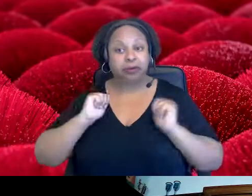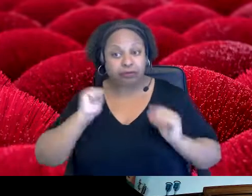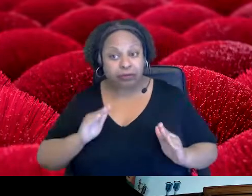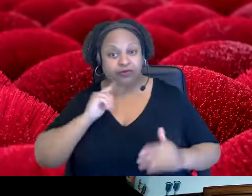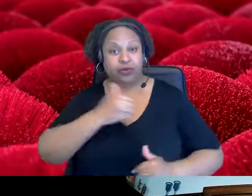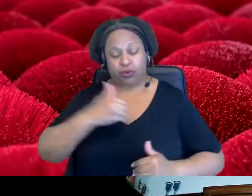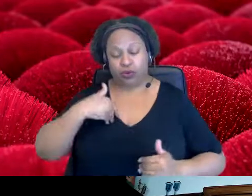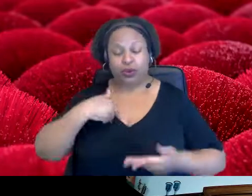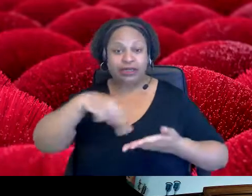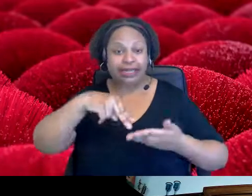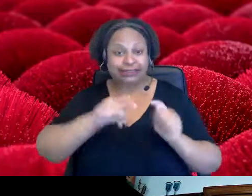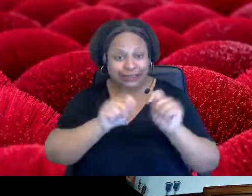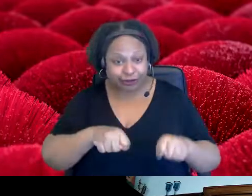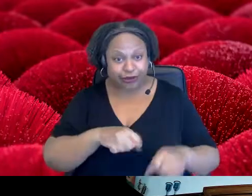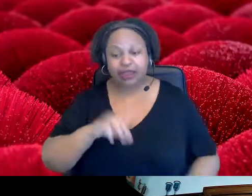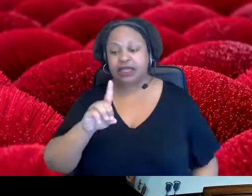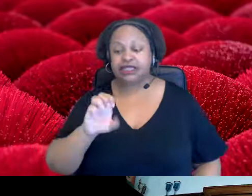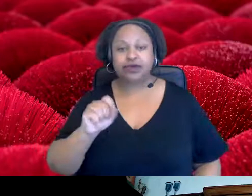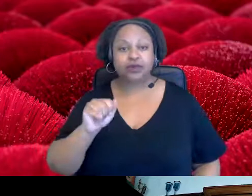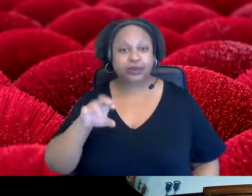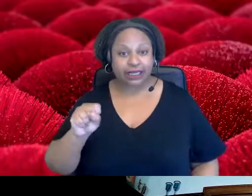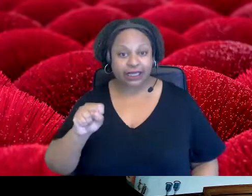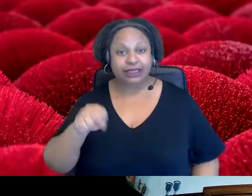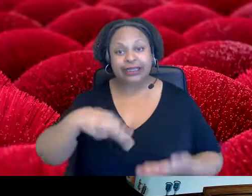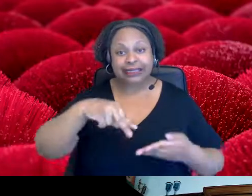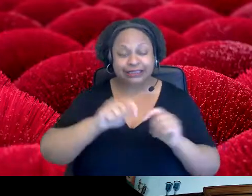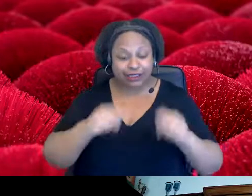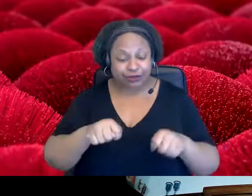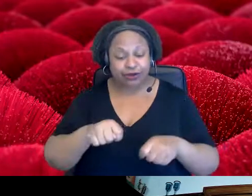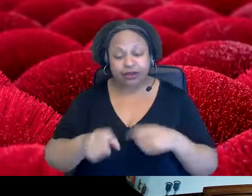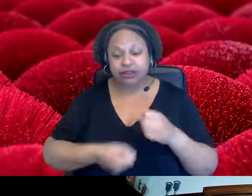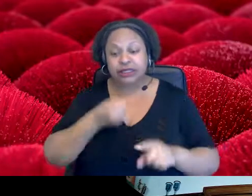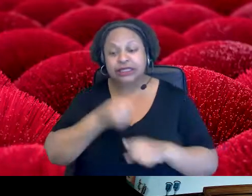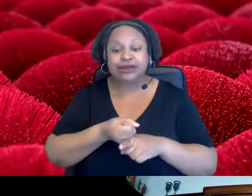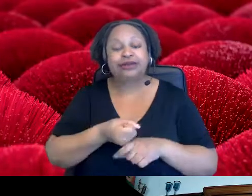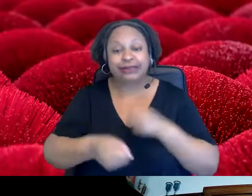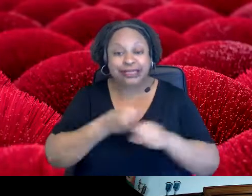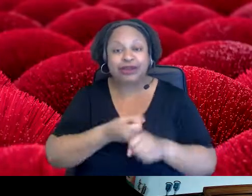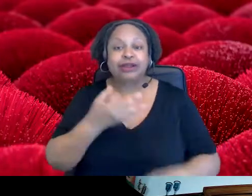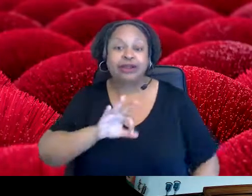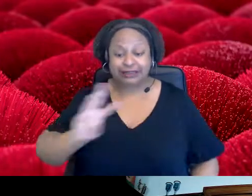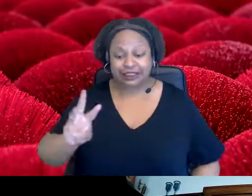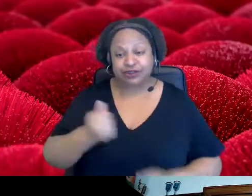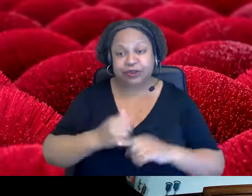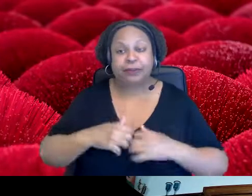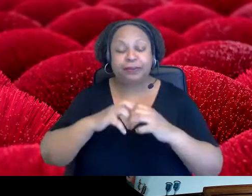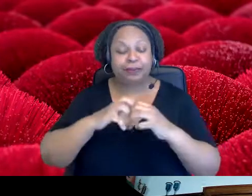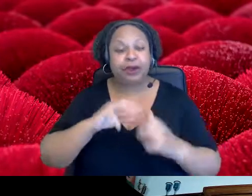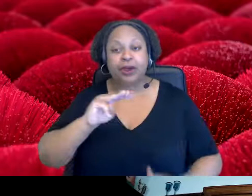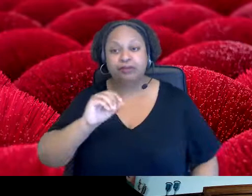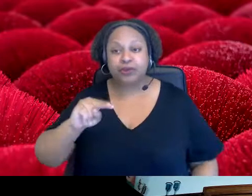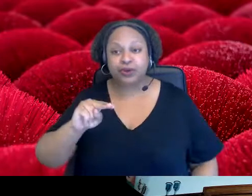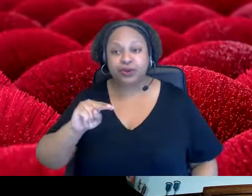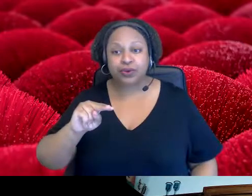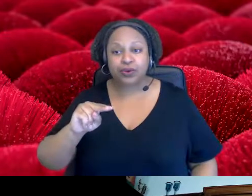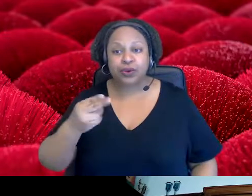Dance Theatre and the DeRosier Dance Theatre. In 1996, she founded